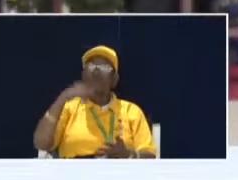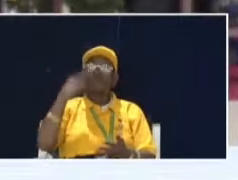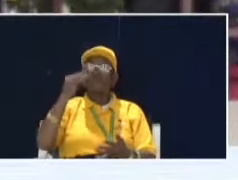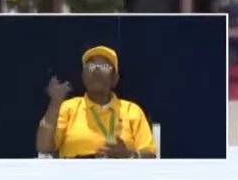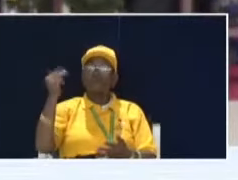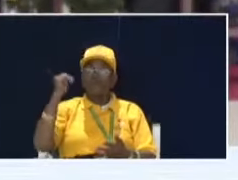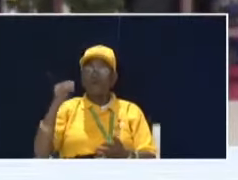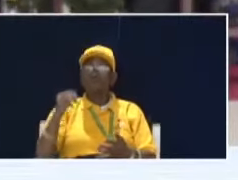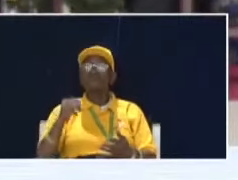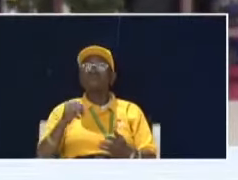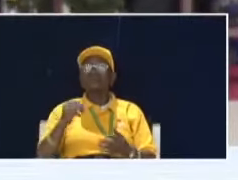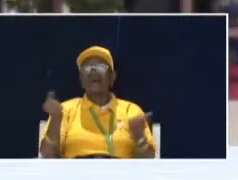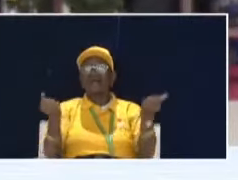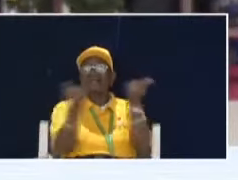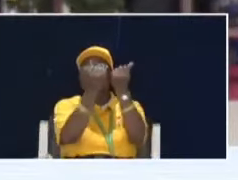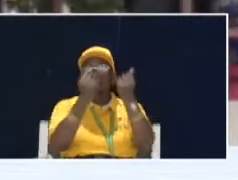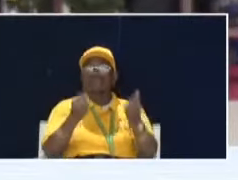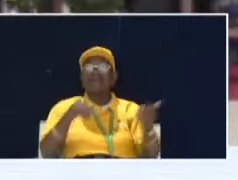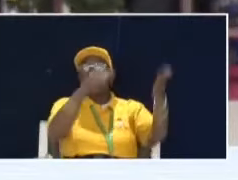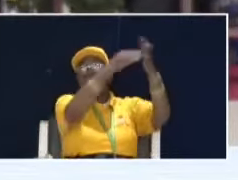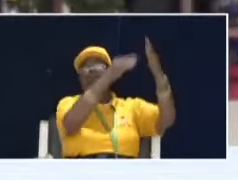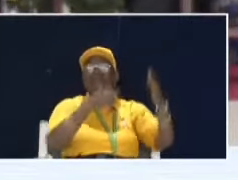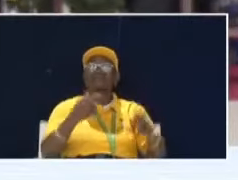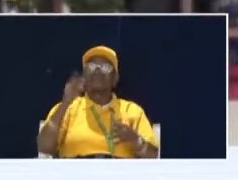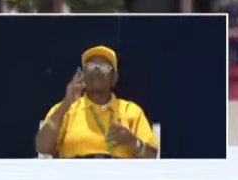She came yesterday to tell me, sir,